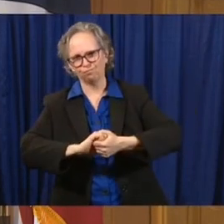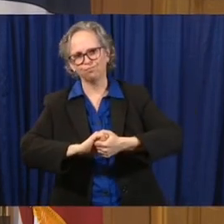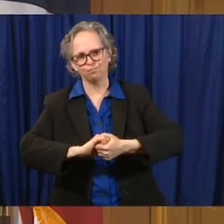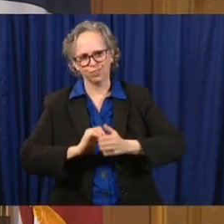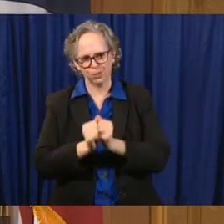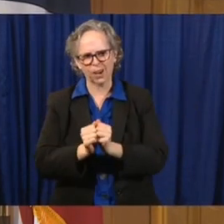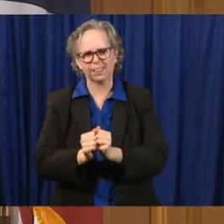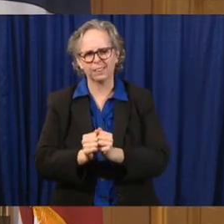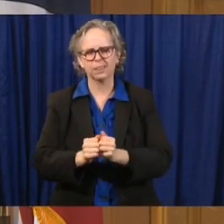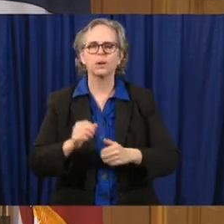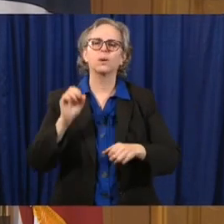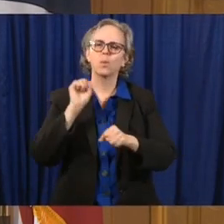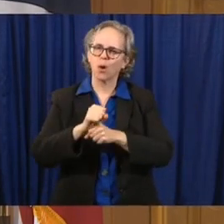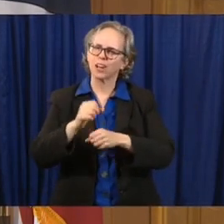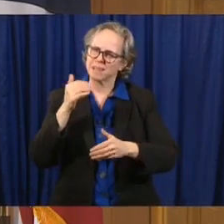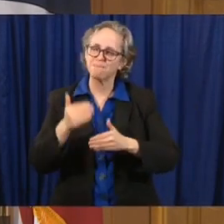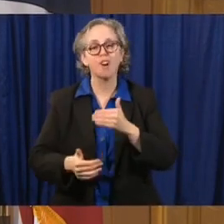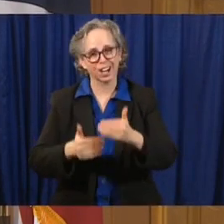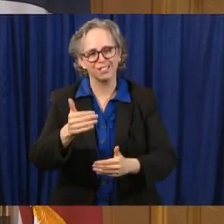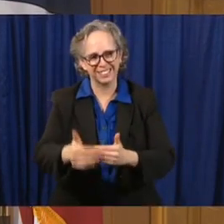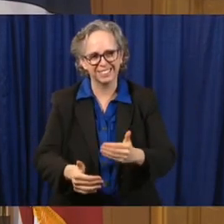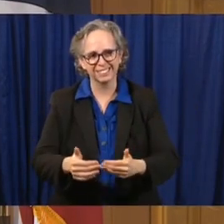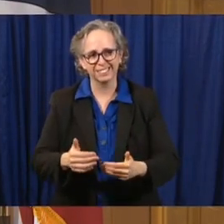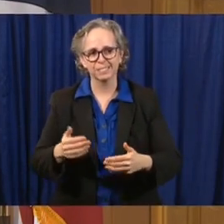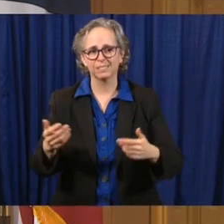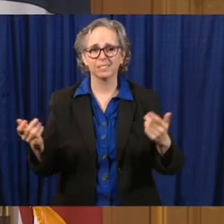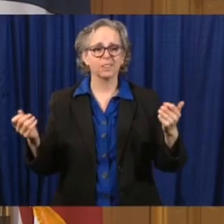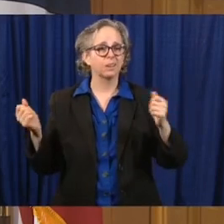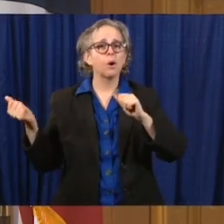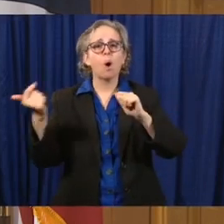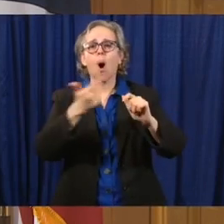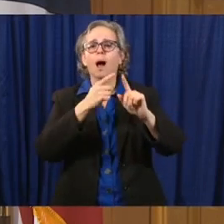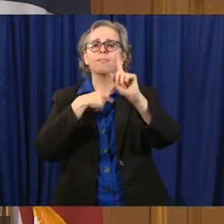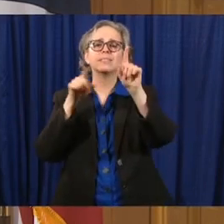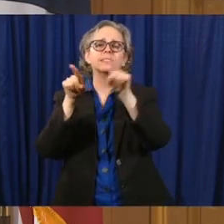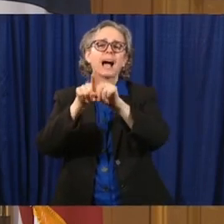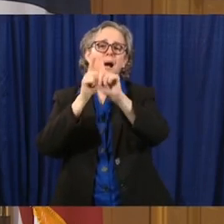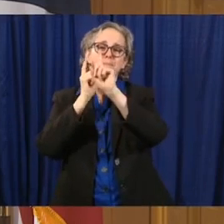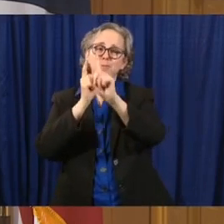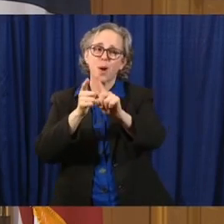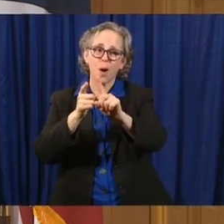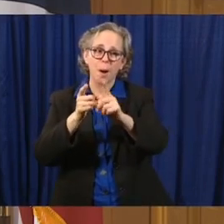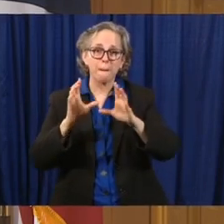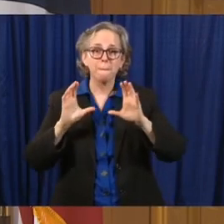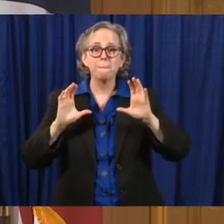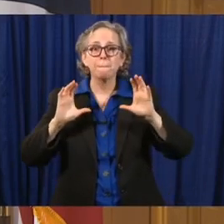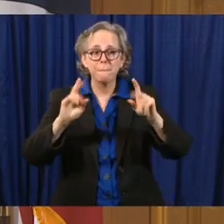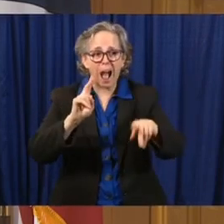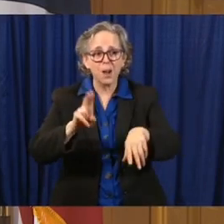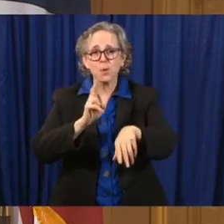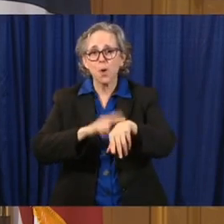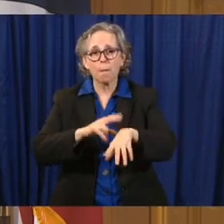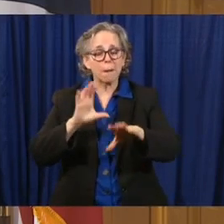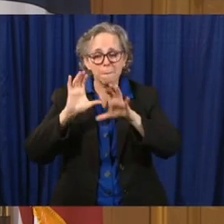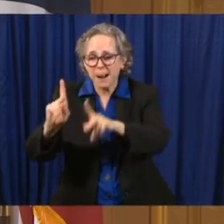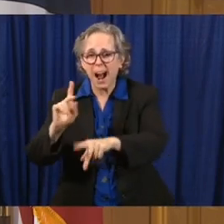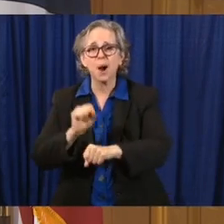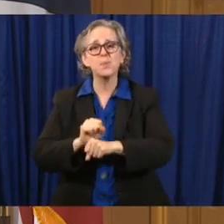way through this. And so I think that no one should look at this as, is the president going to do this, or is